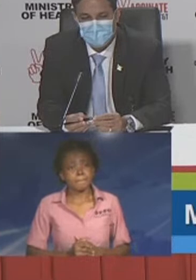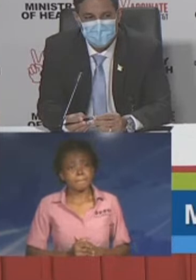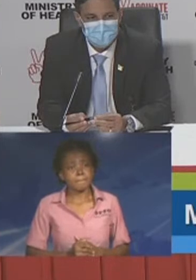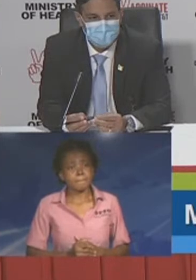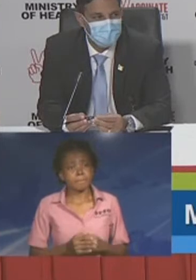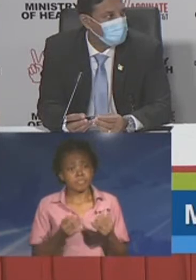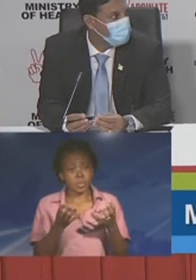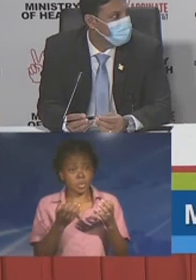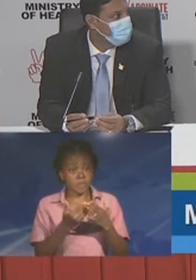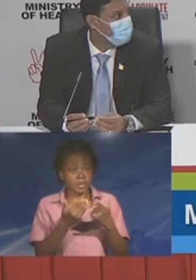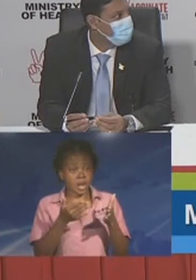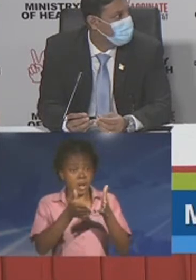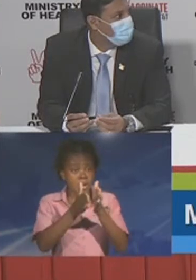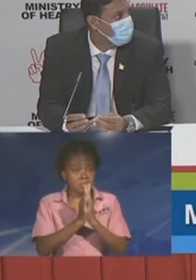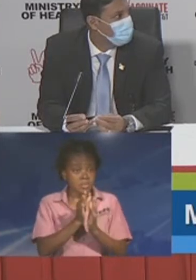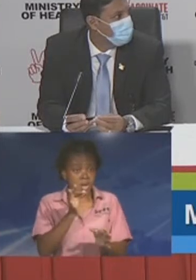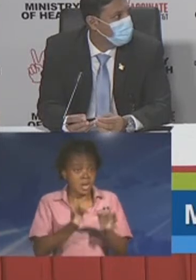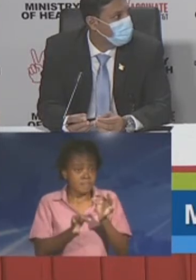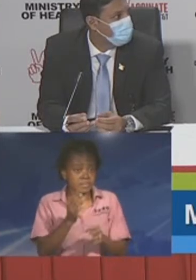dengue cases